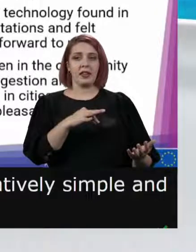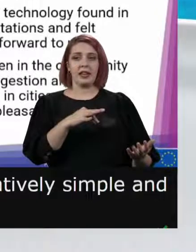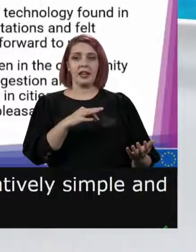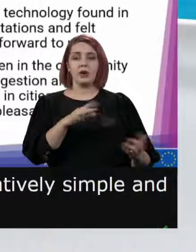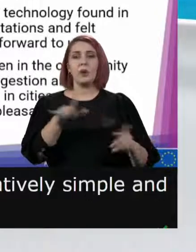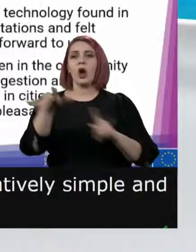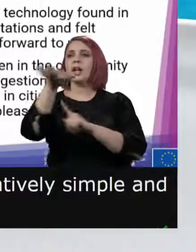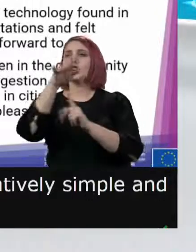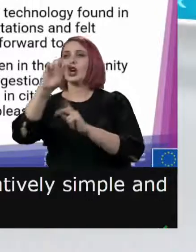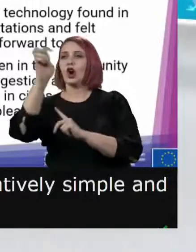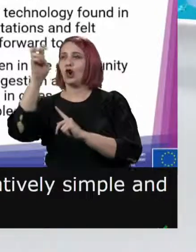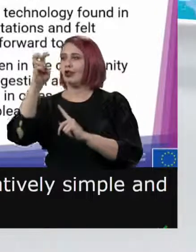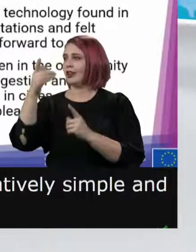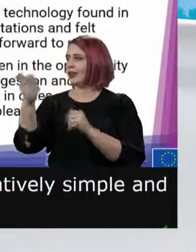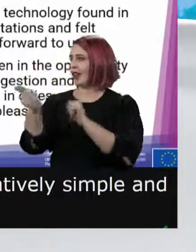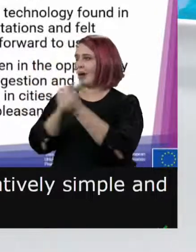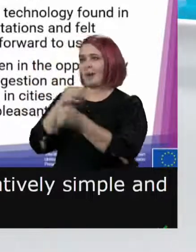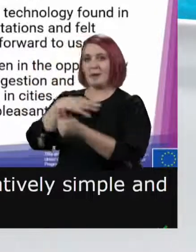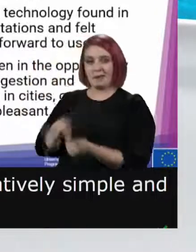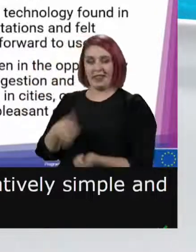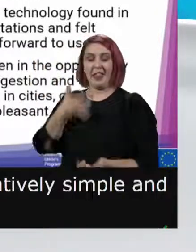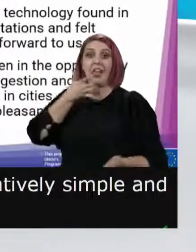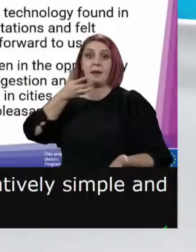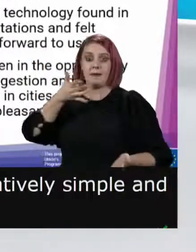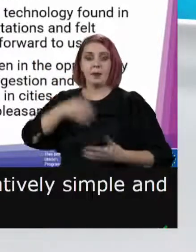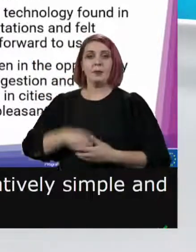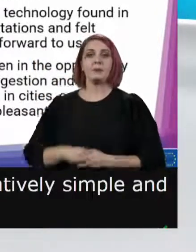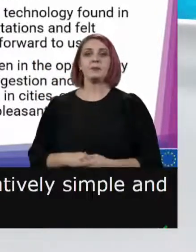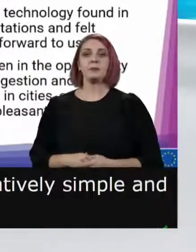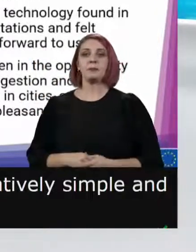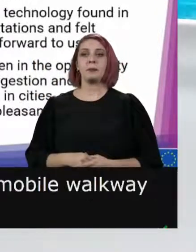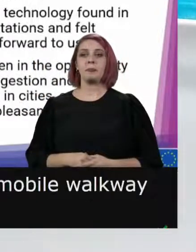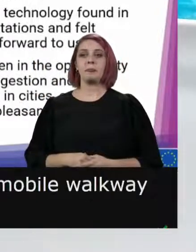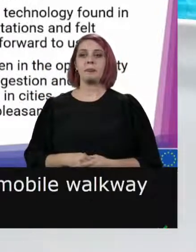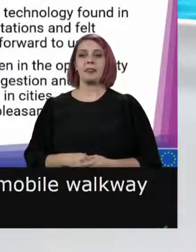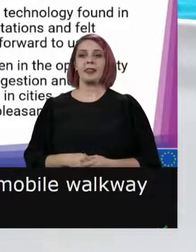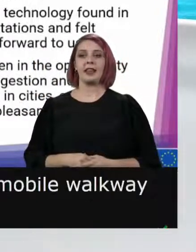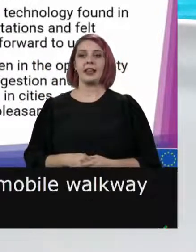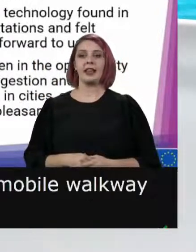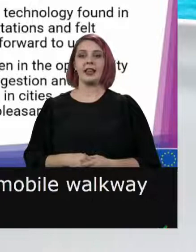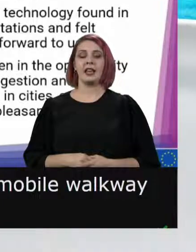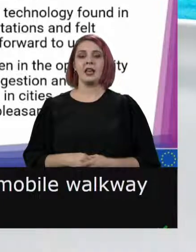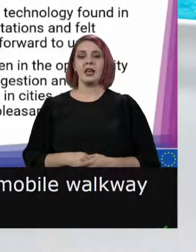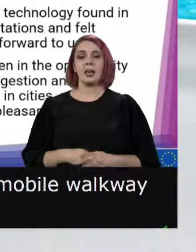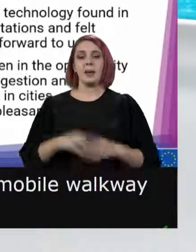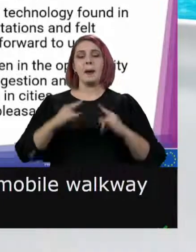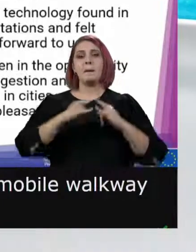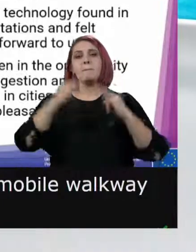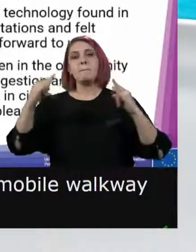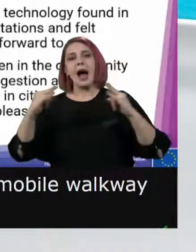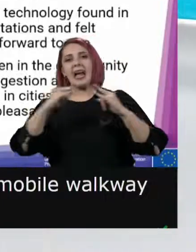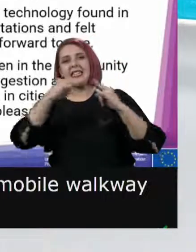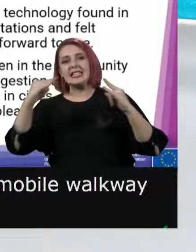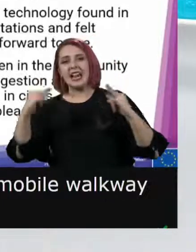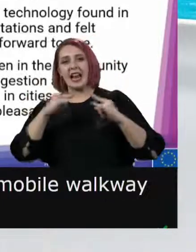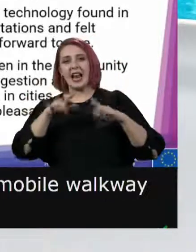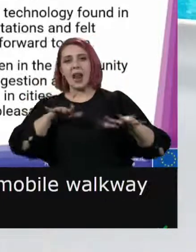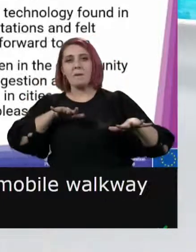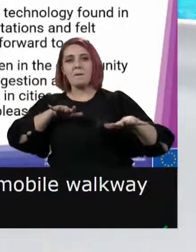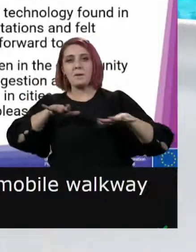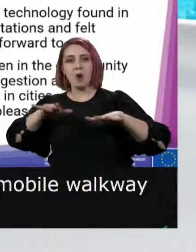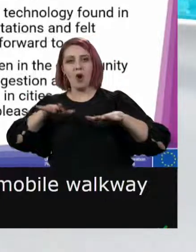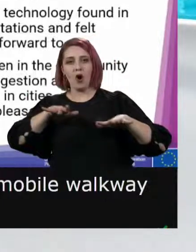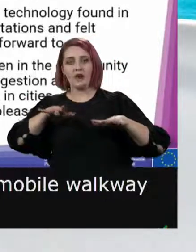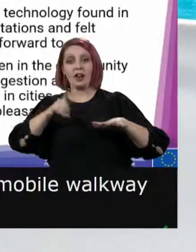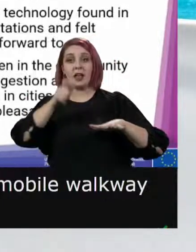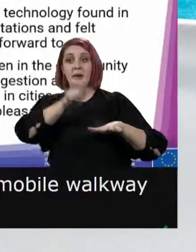was a mobile walkways across a city network, a citywide network of rapid mobile walkways